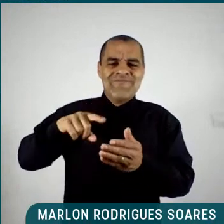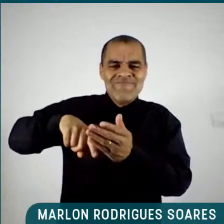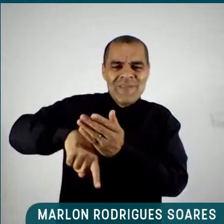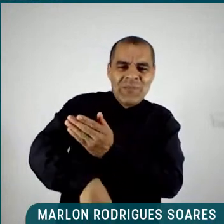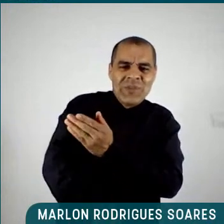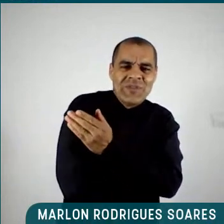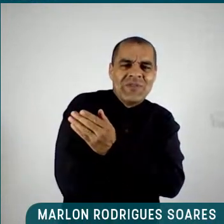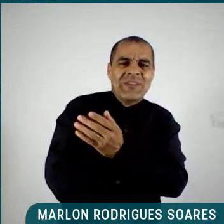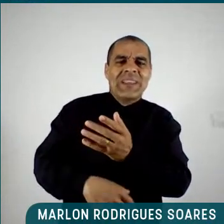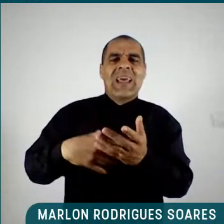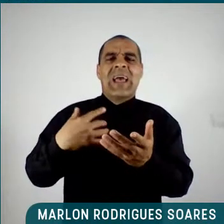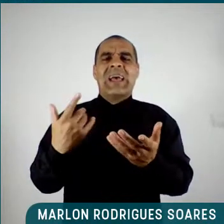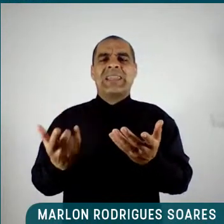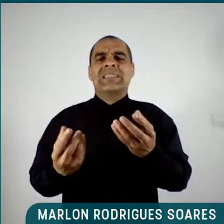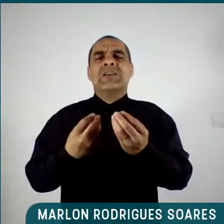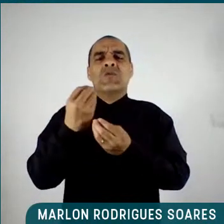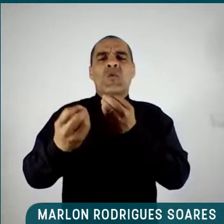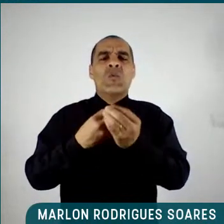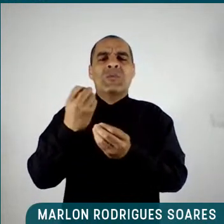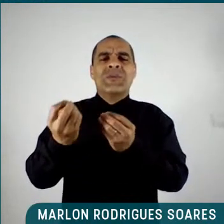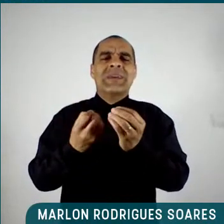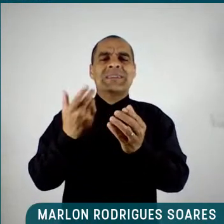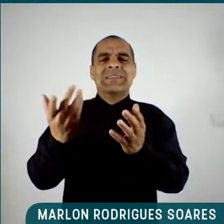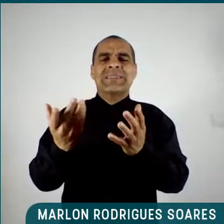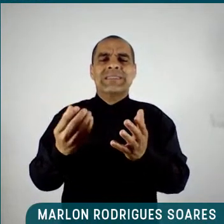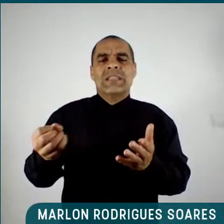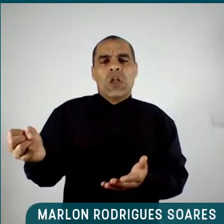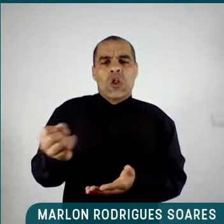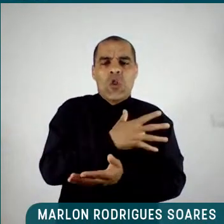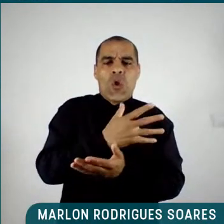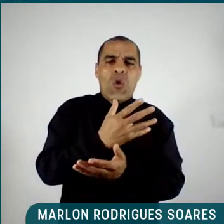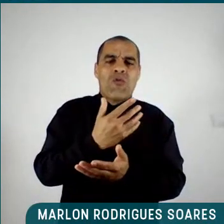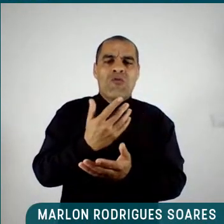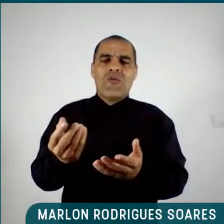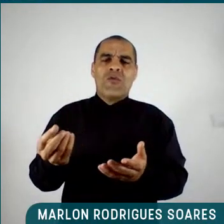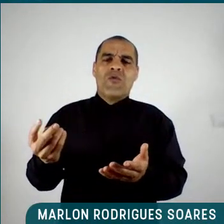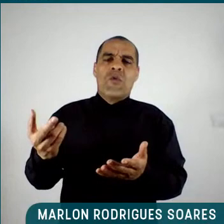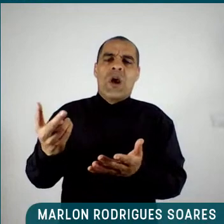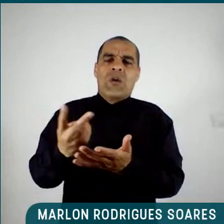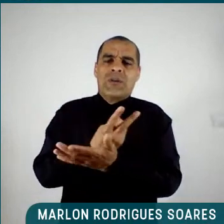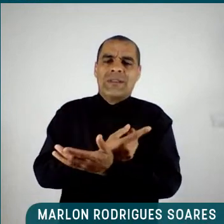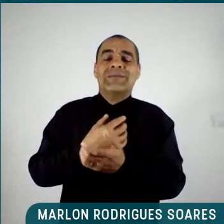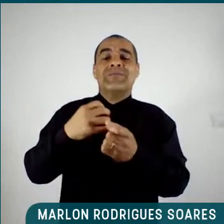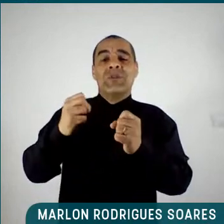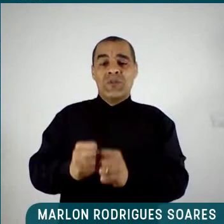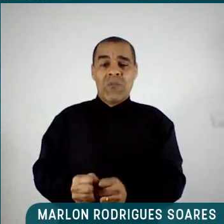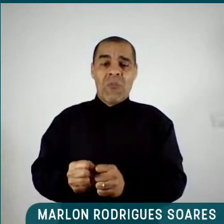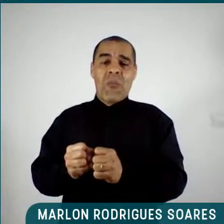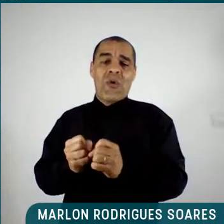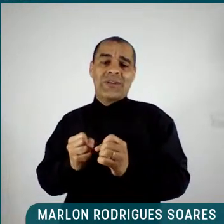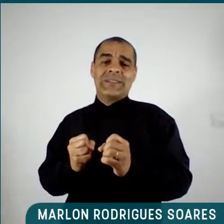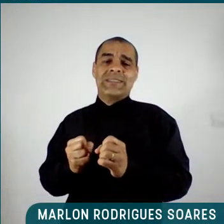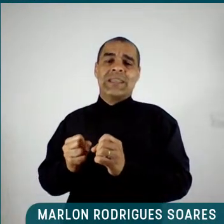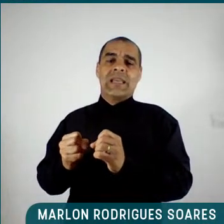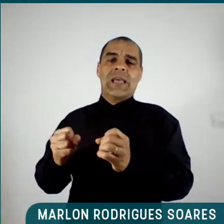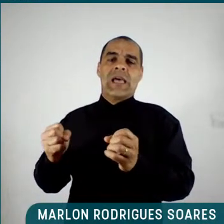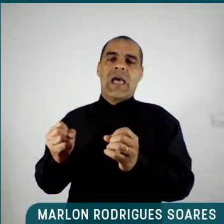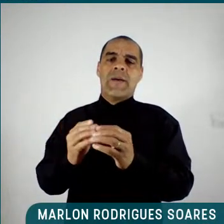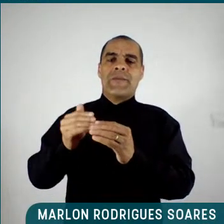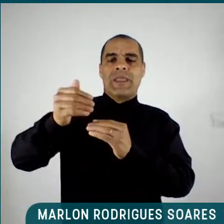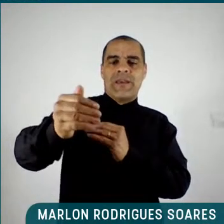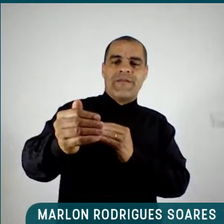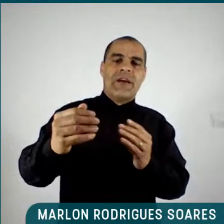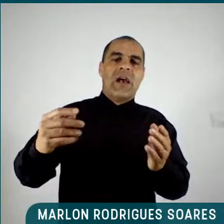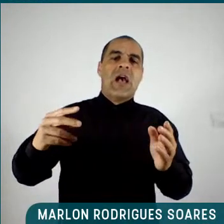can be deepened, and how these new situations, this new framework can create